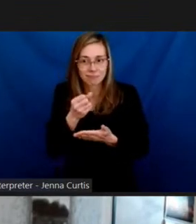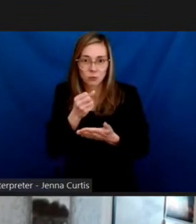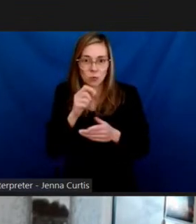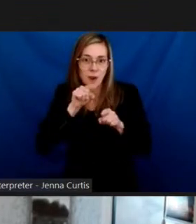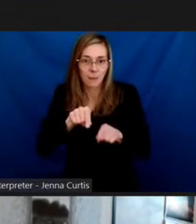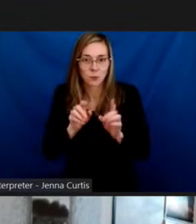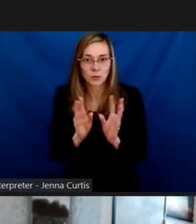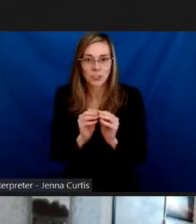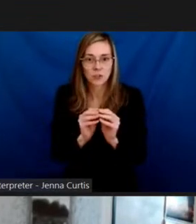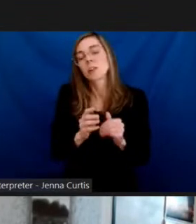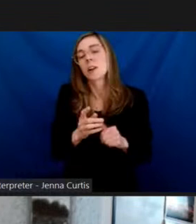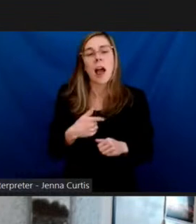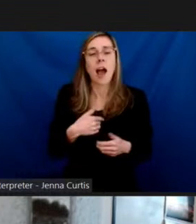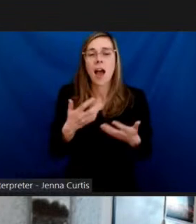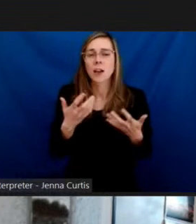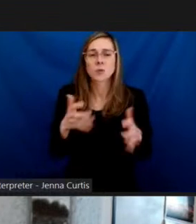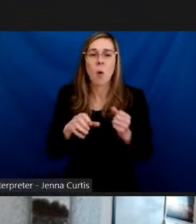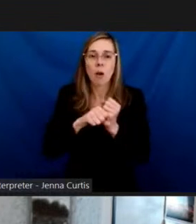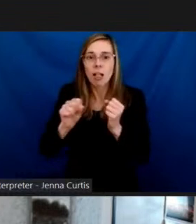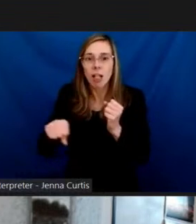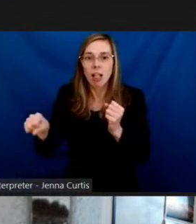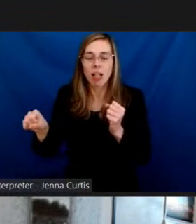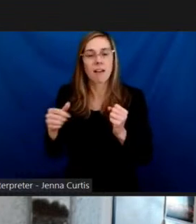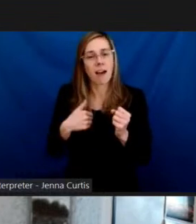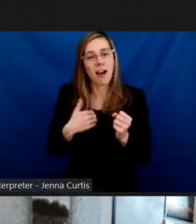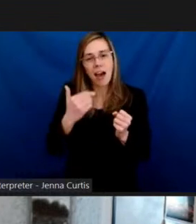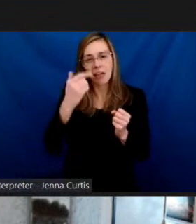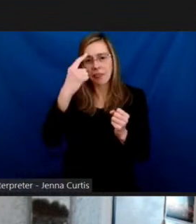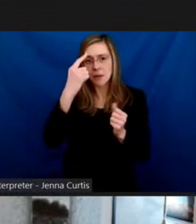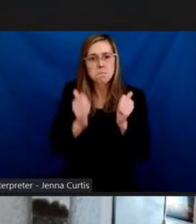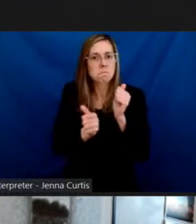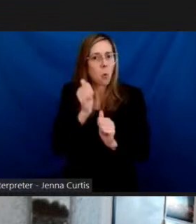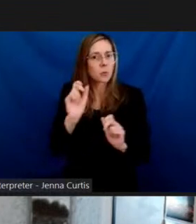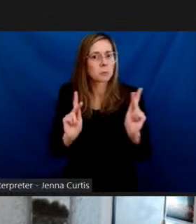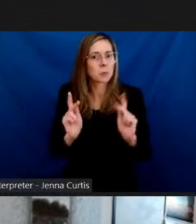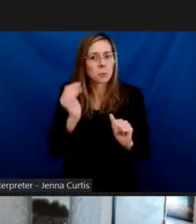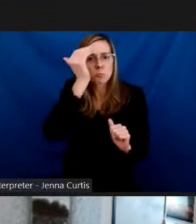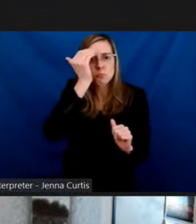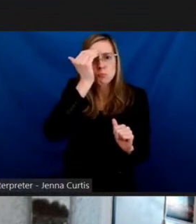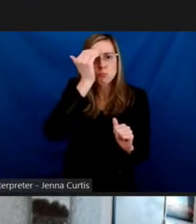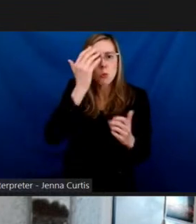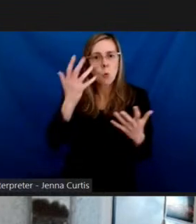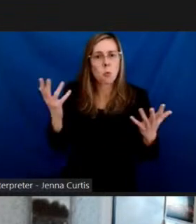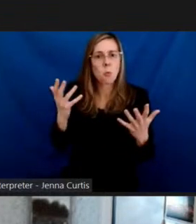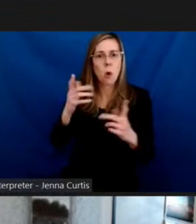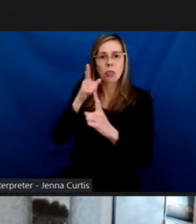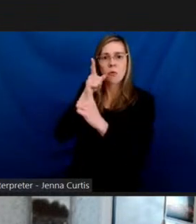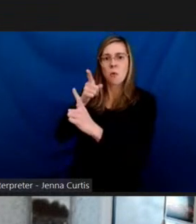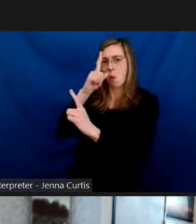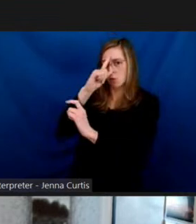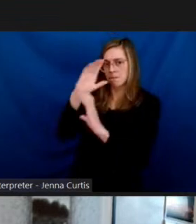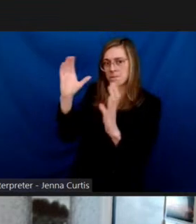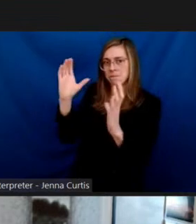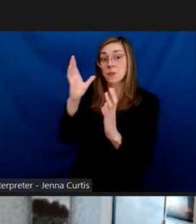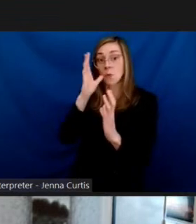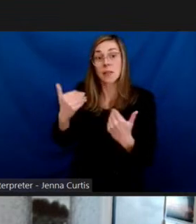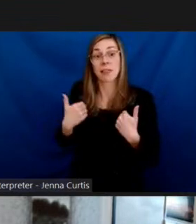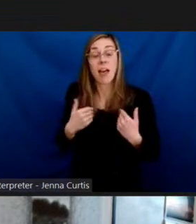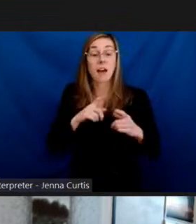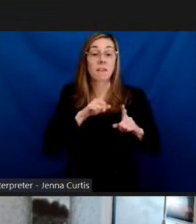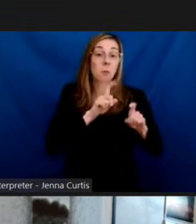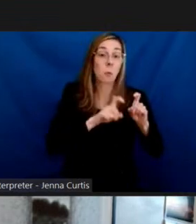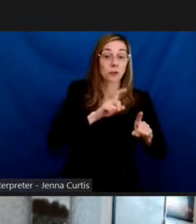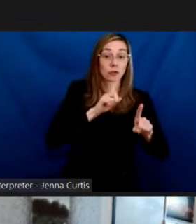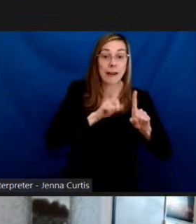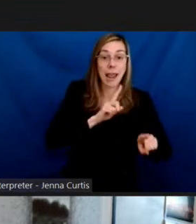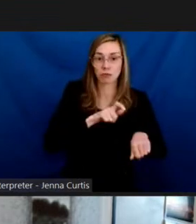heard a great deal about what the broad vision is here, and there'll be opportunities during the Q&A to further refine it. But the